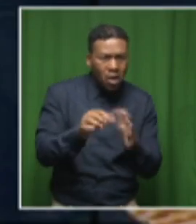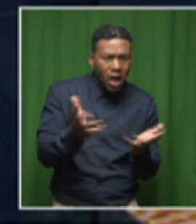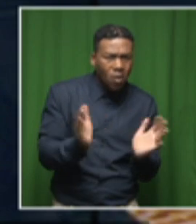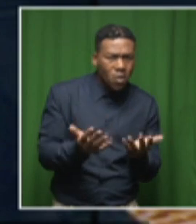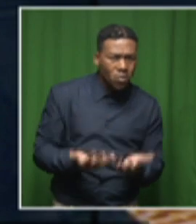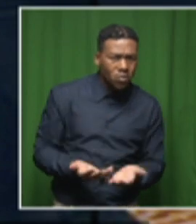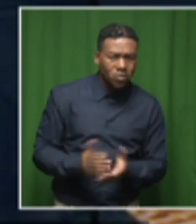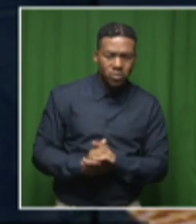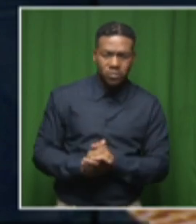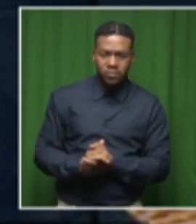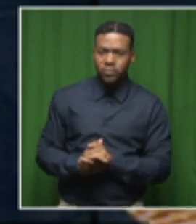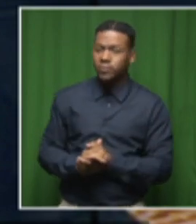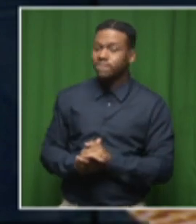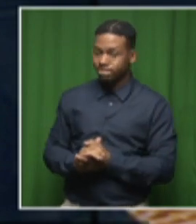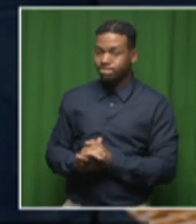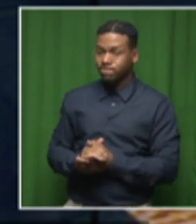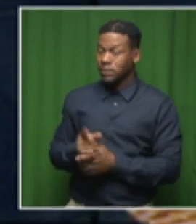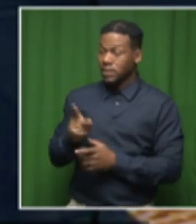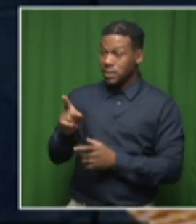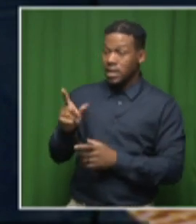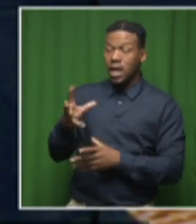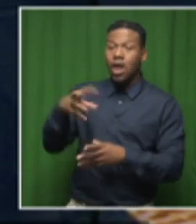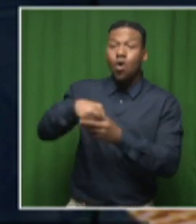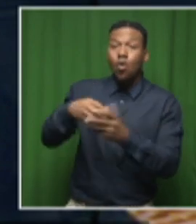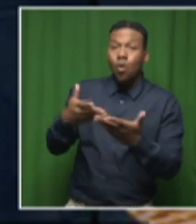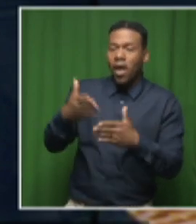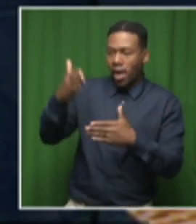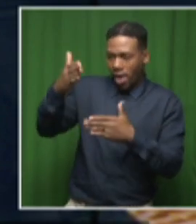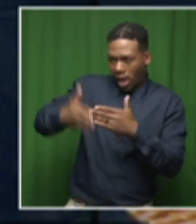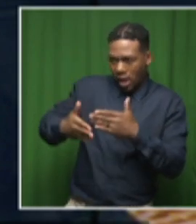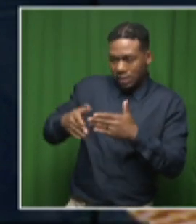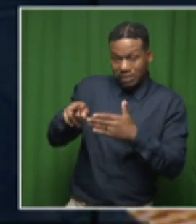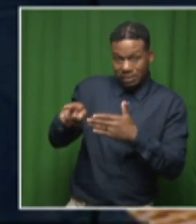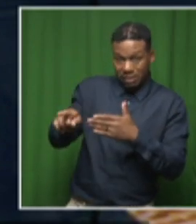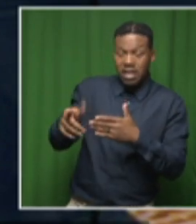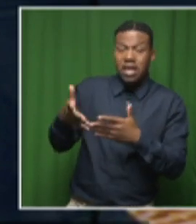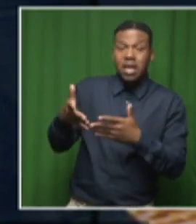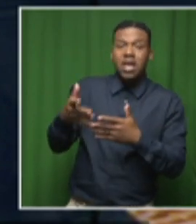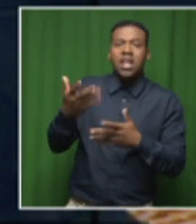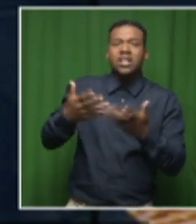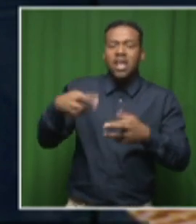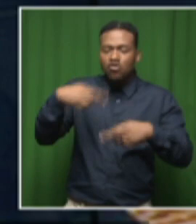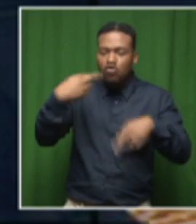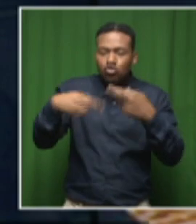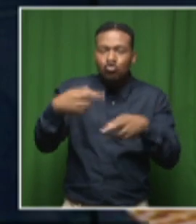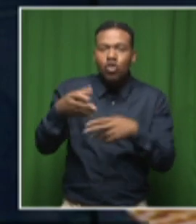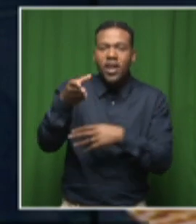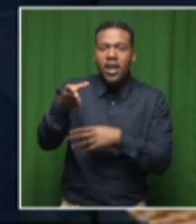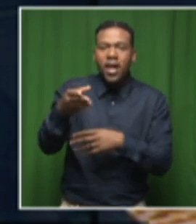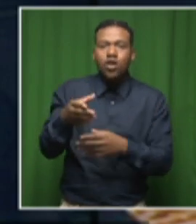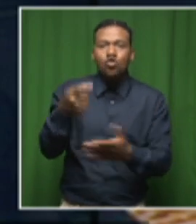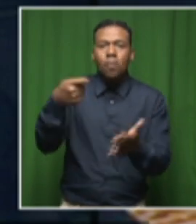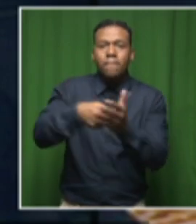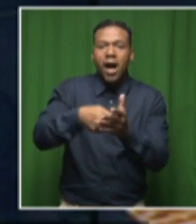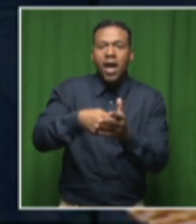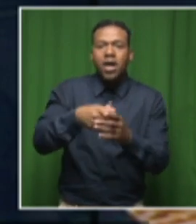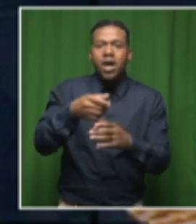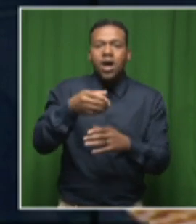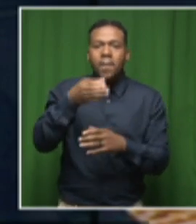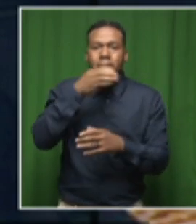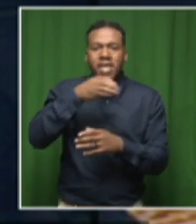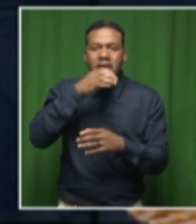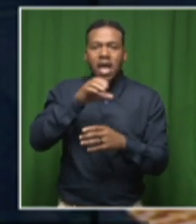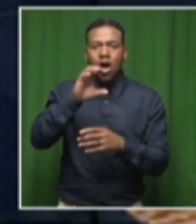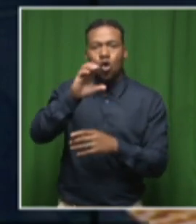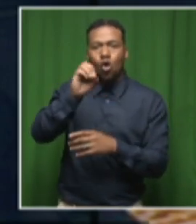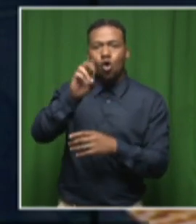the end with the end consumer. Okay. So if you were at a restaurant and you served a Corona, it should come with a lime. Okay. And like you said,